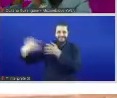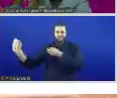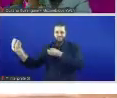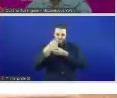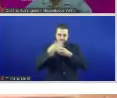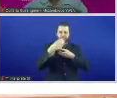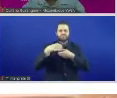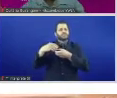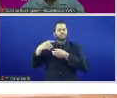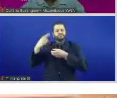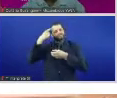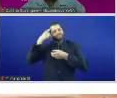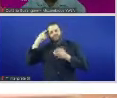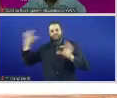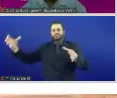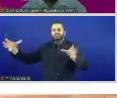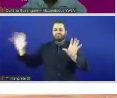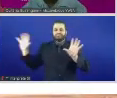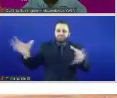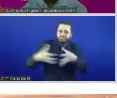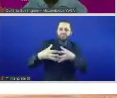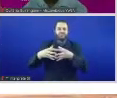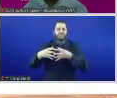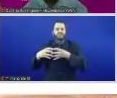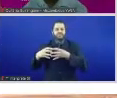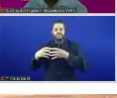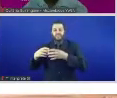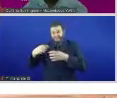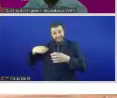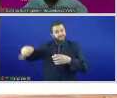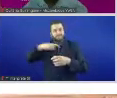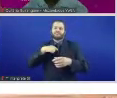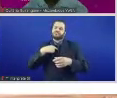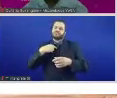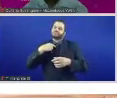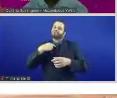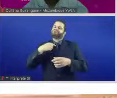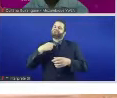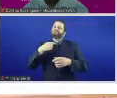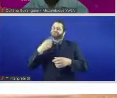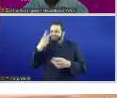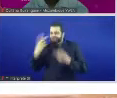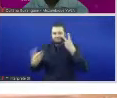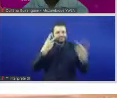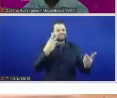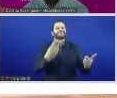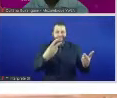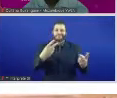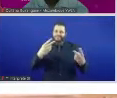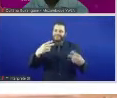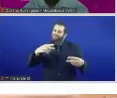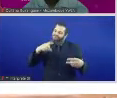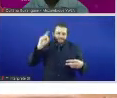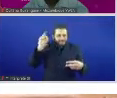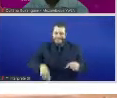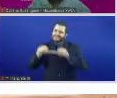that is necessary at this point in time in order for governments to operate with more transparency